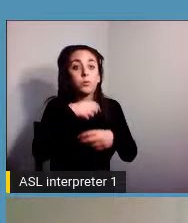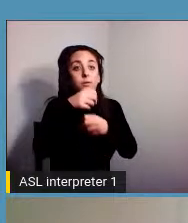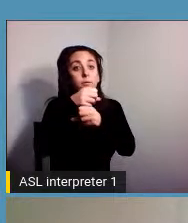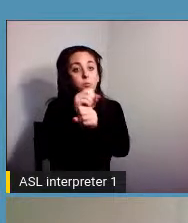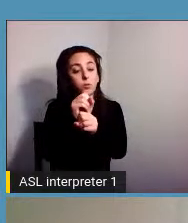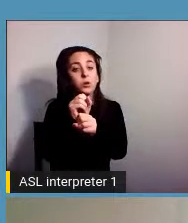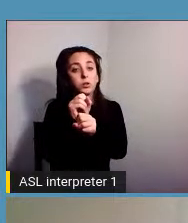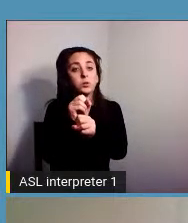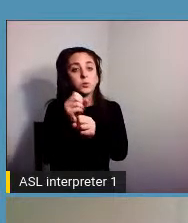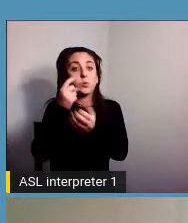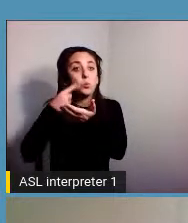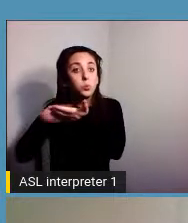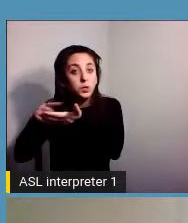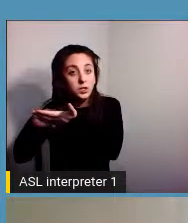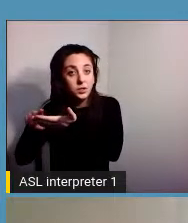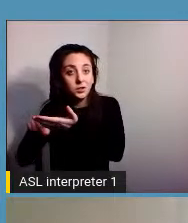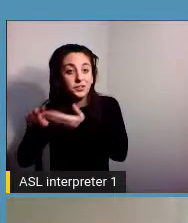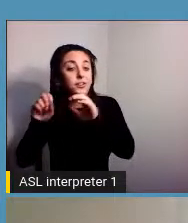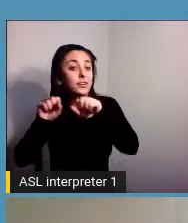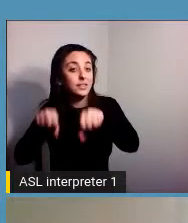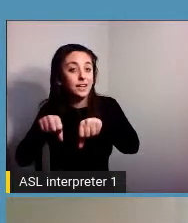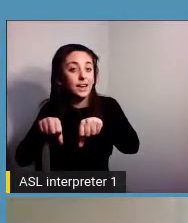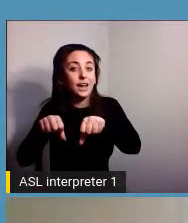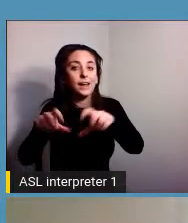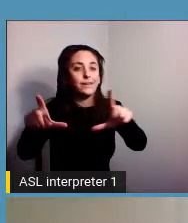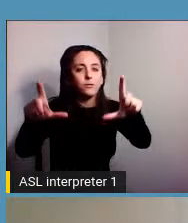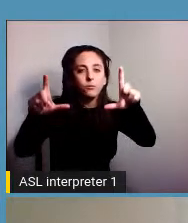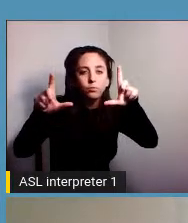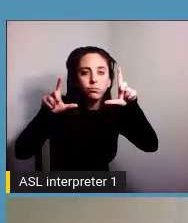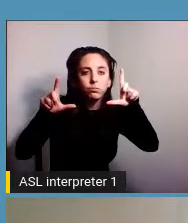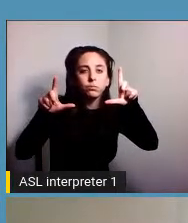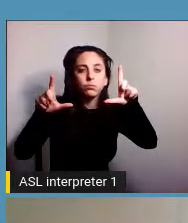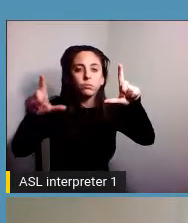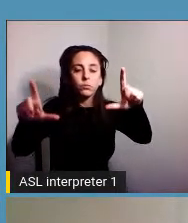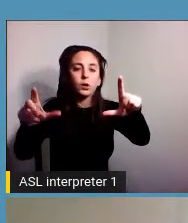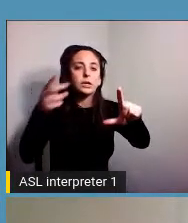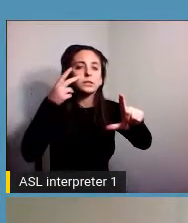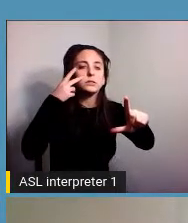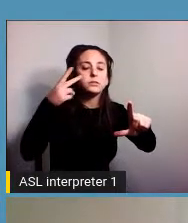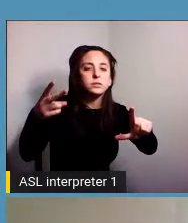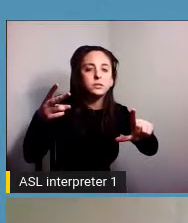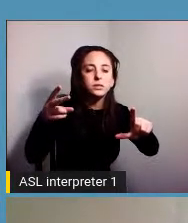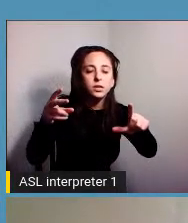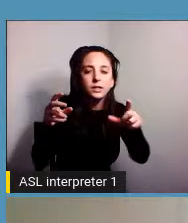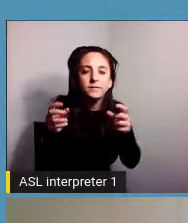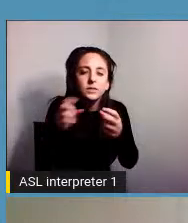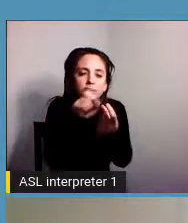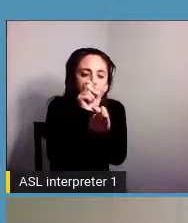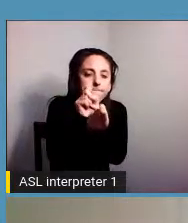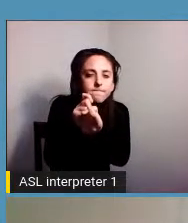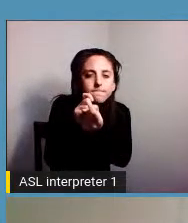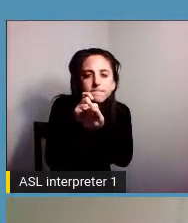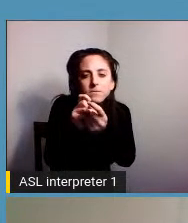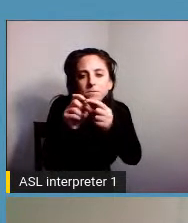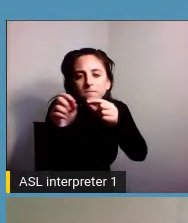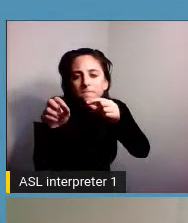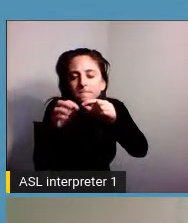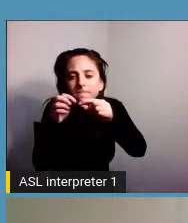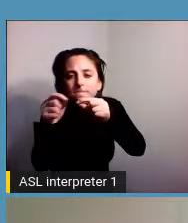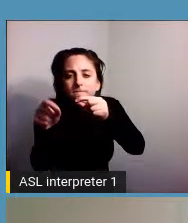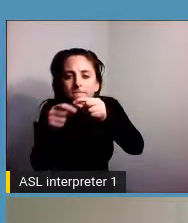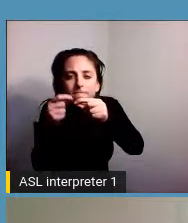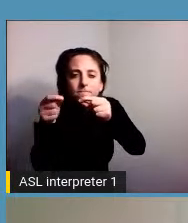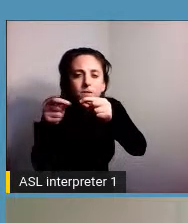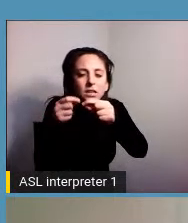allowed the research team to then zoom in and out and look at every strand of this sail and carry it through and see how